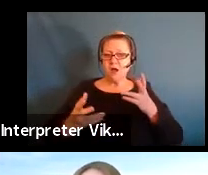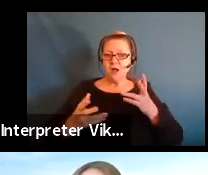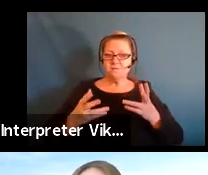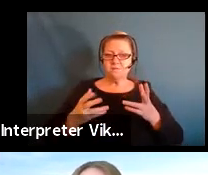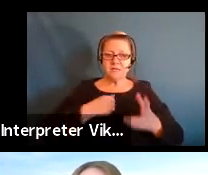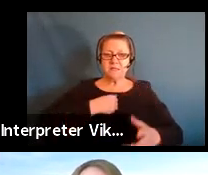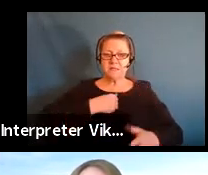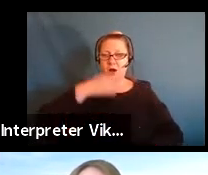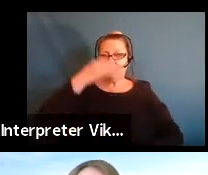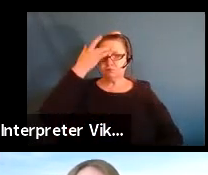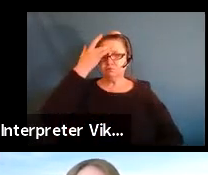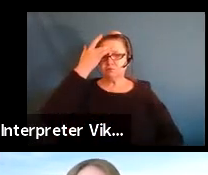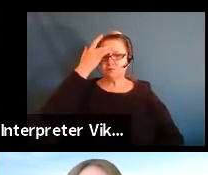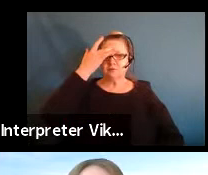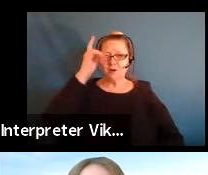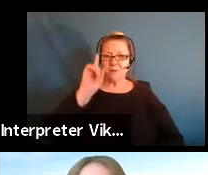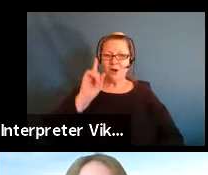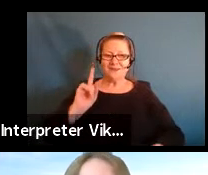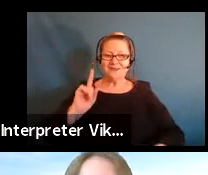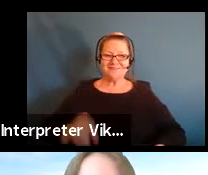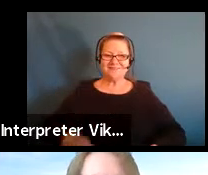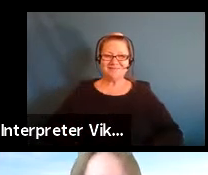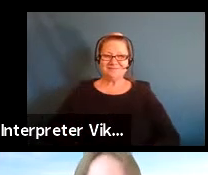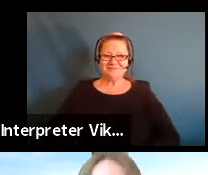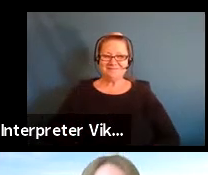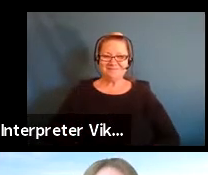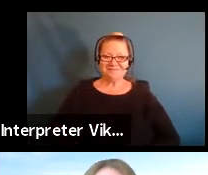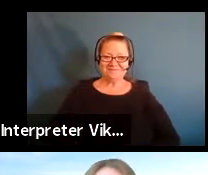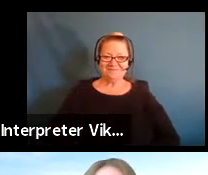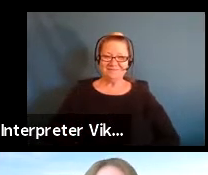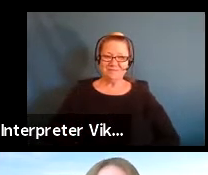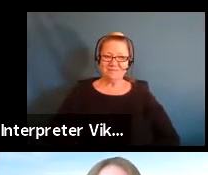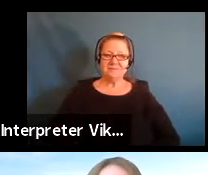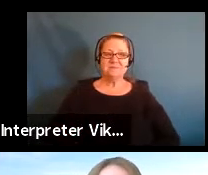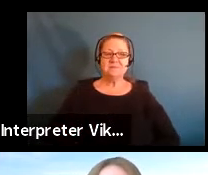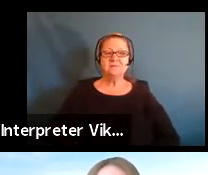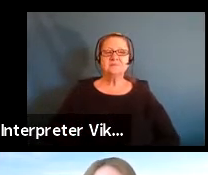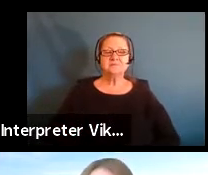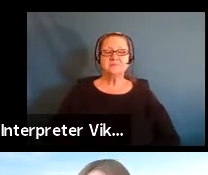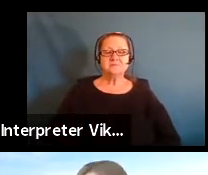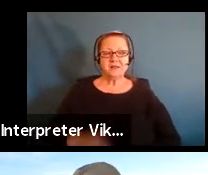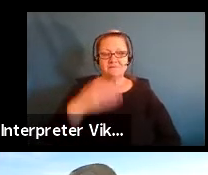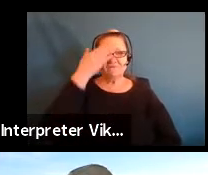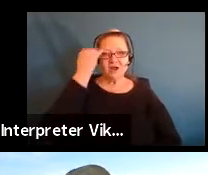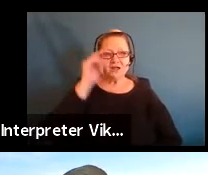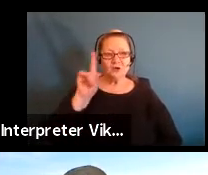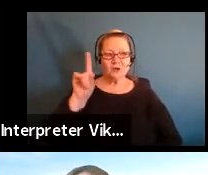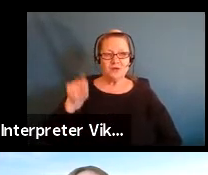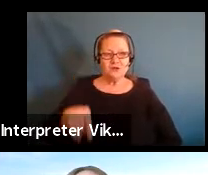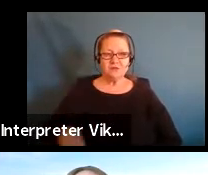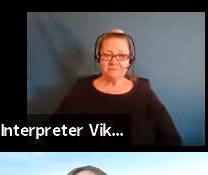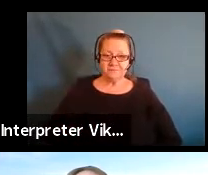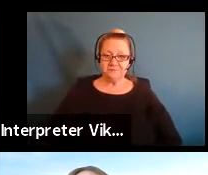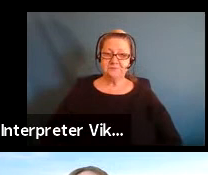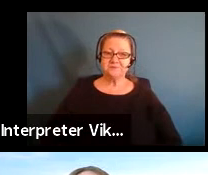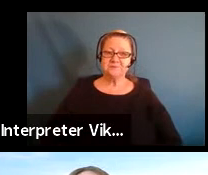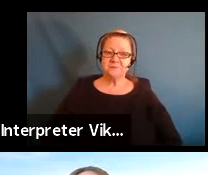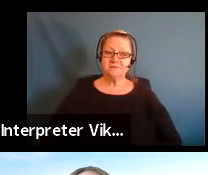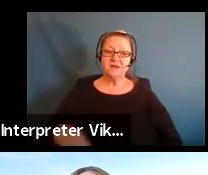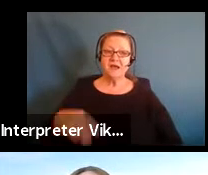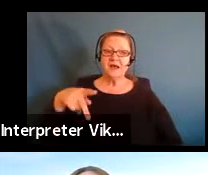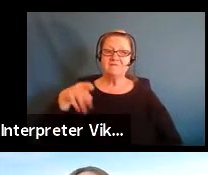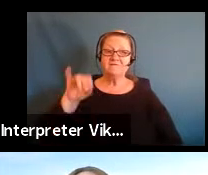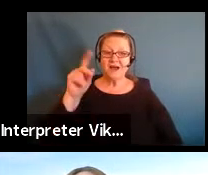sorry, I blanked on your first question. Just give me the highlight word again. Oh, the Pfizer said they were going to continue